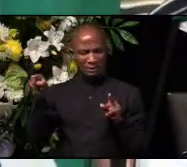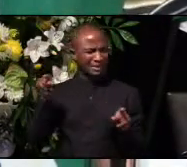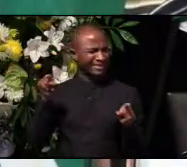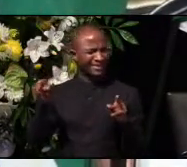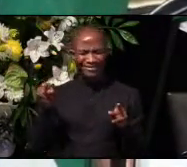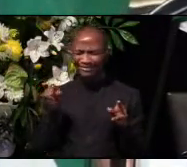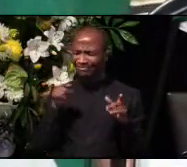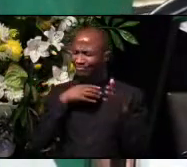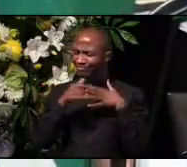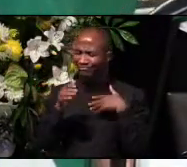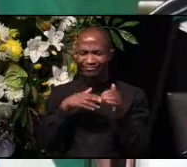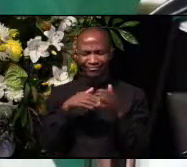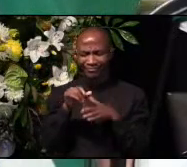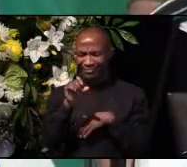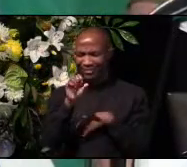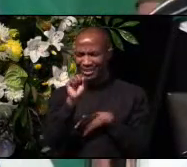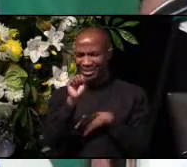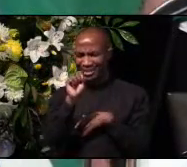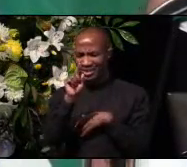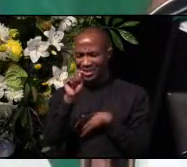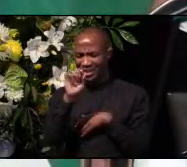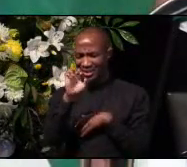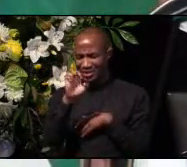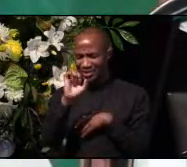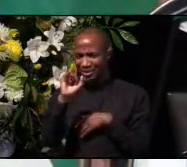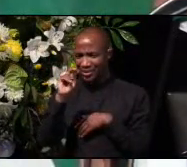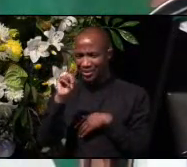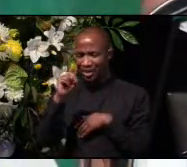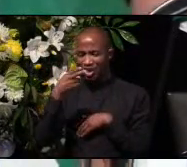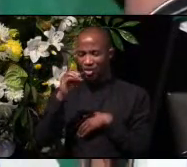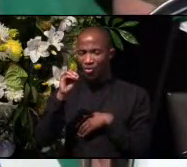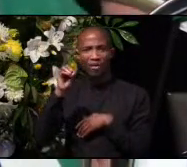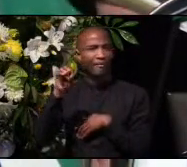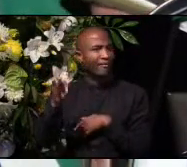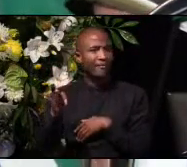to all kinds of State captures in the Departments